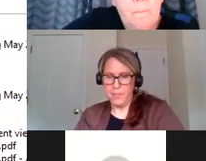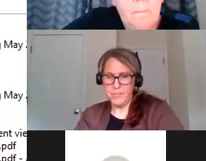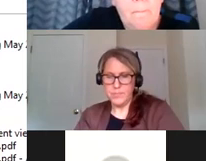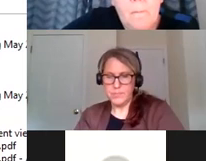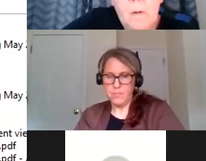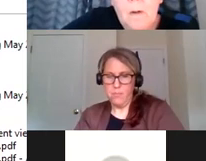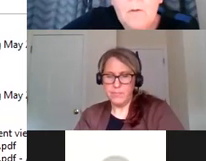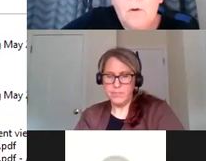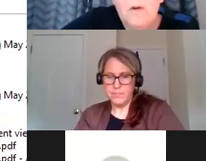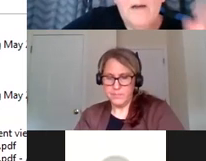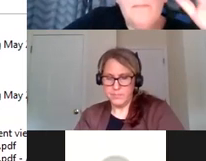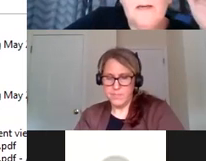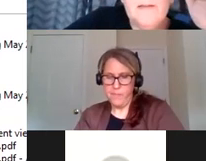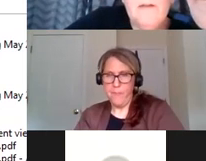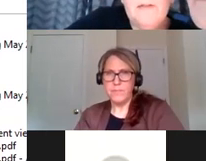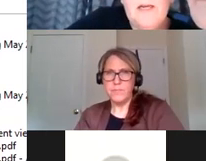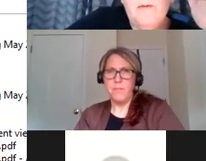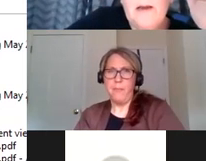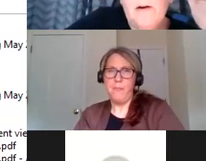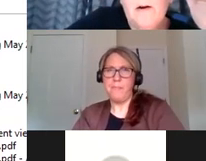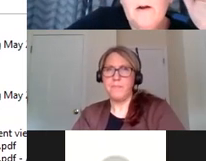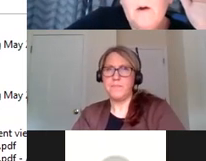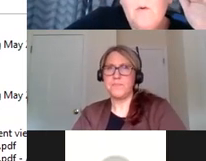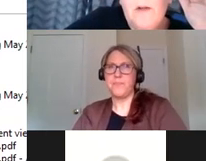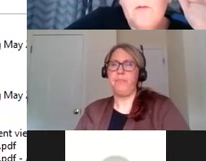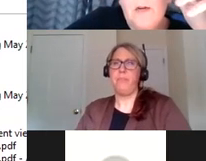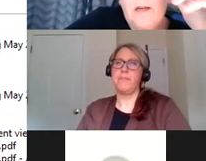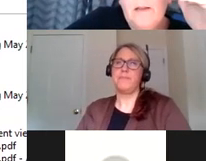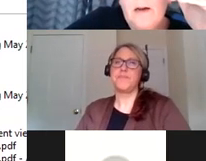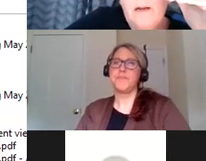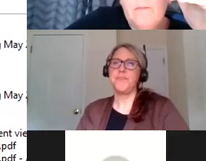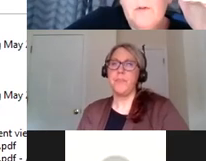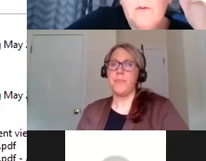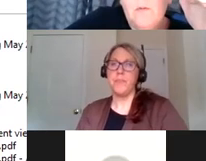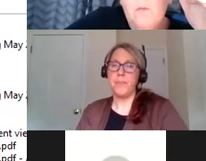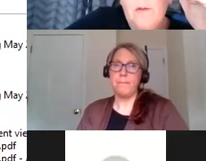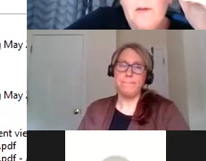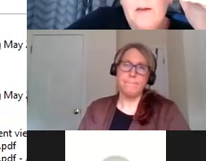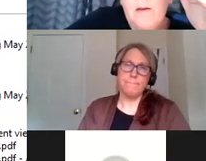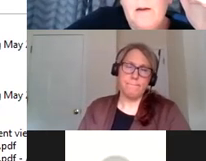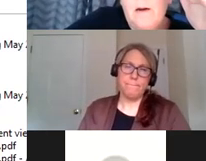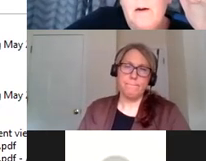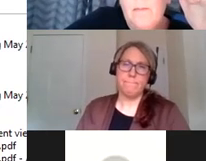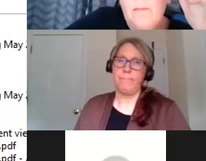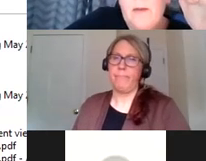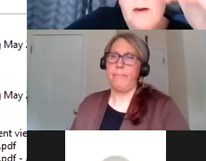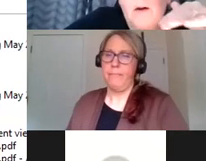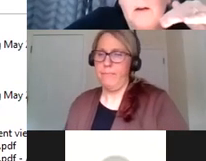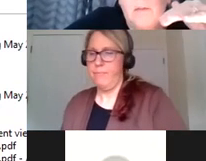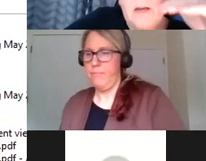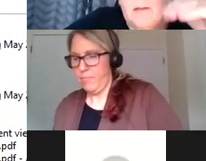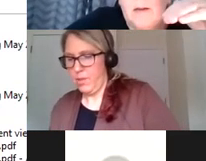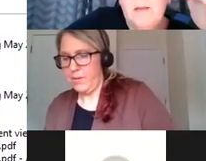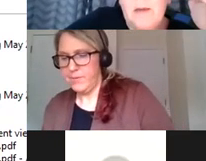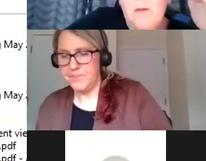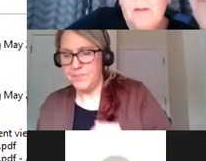1, calculus. So because I have a table header, when it's reading the items within that